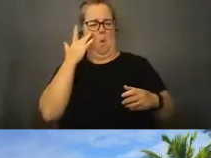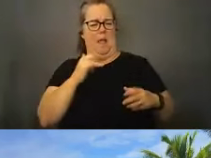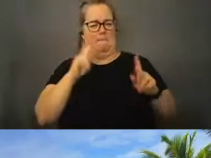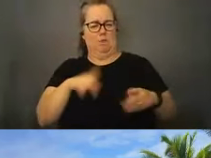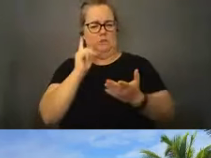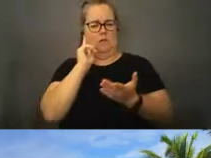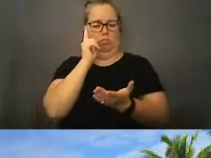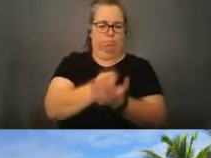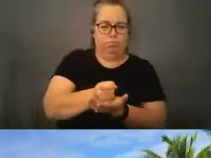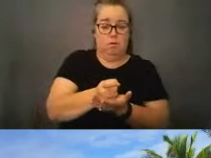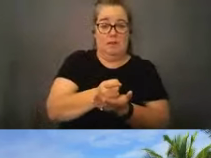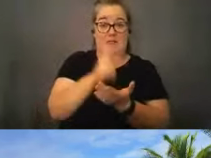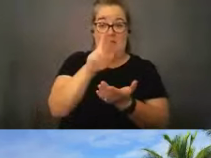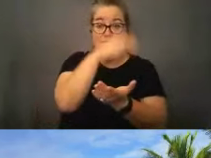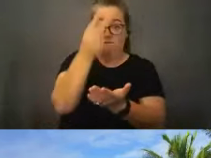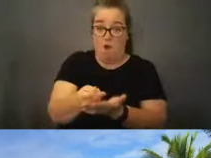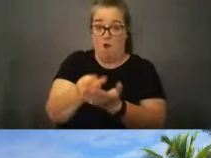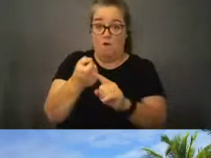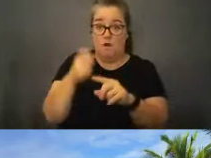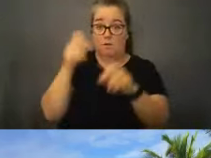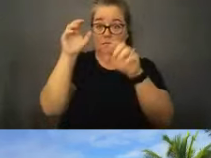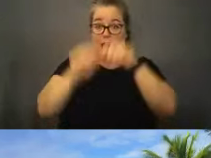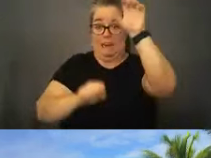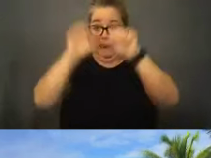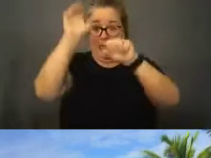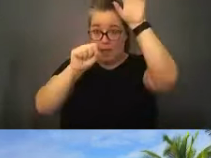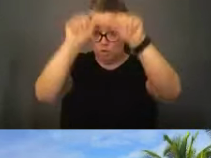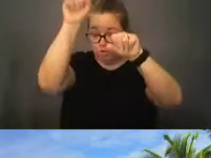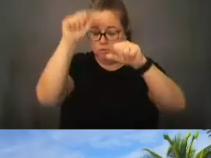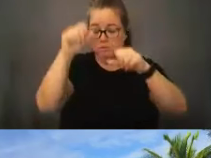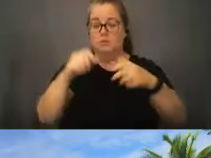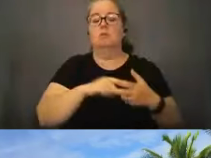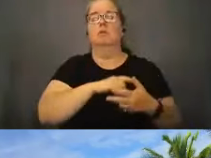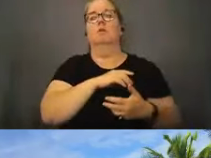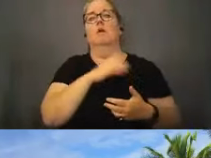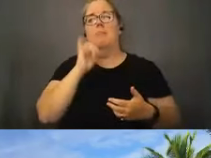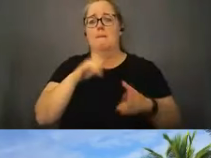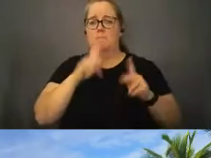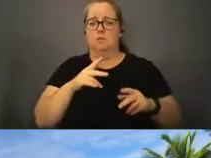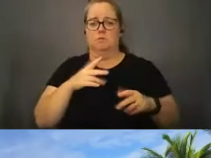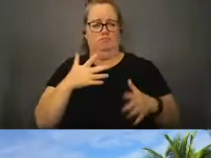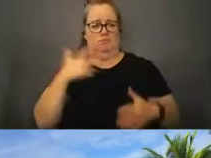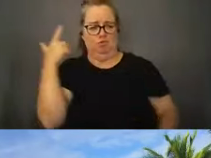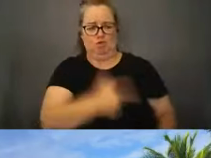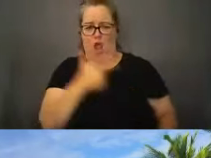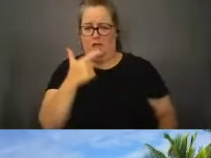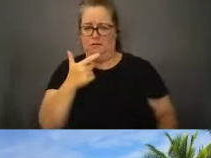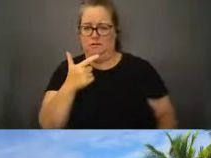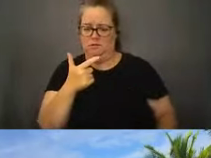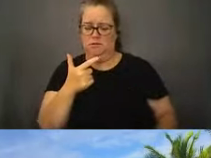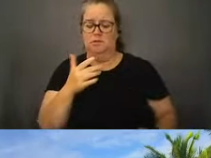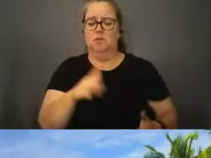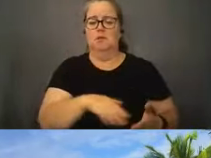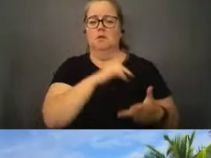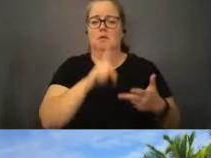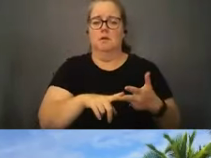Did they fall off a ladder? Did they get shot? Did they